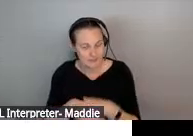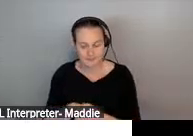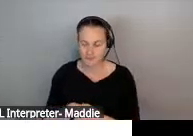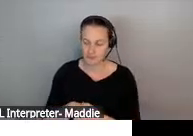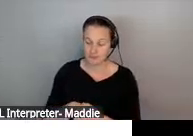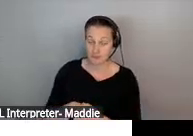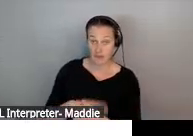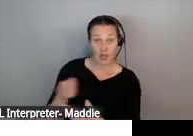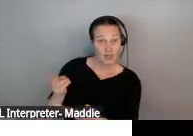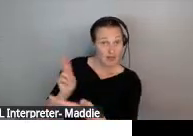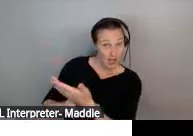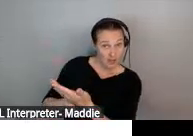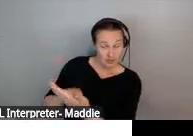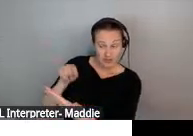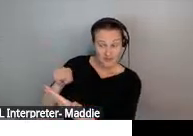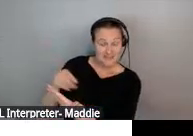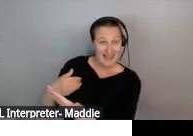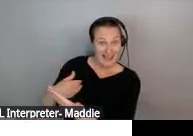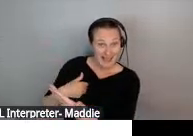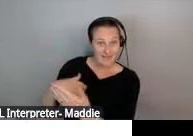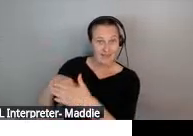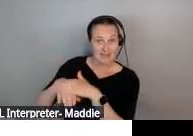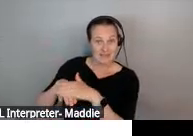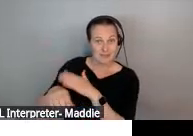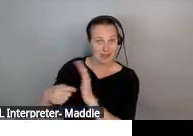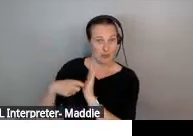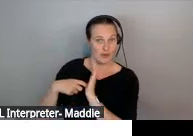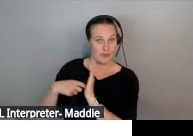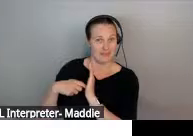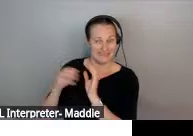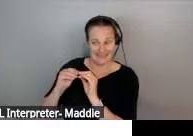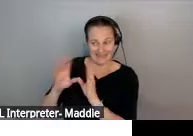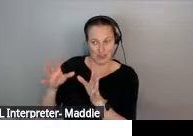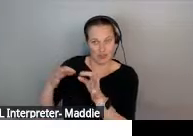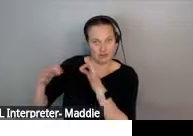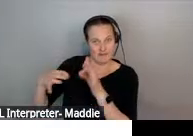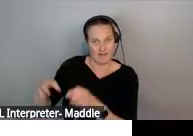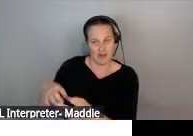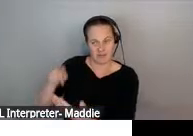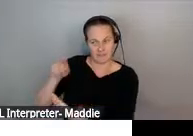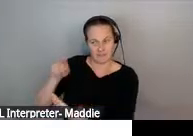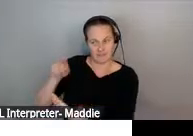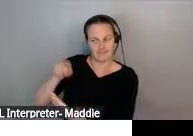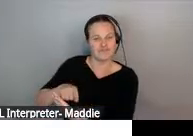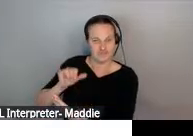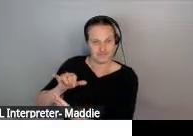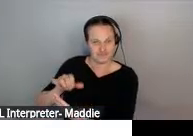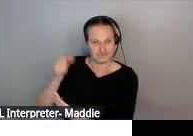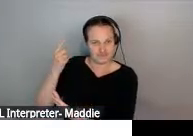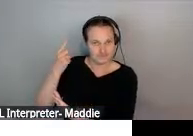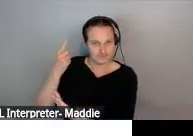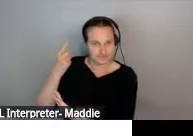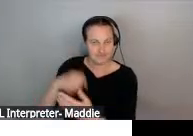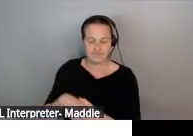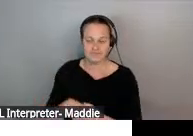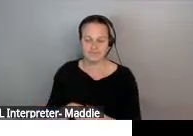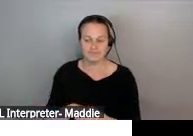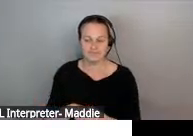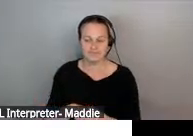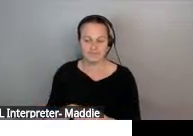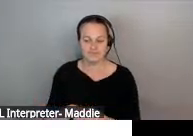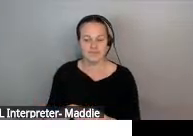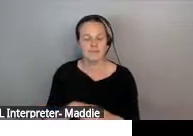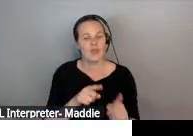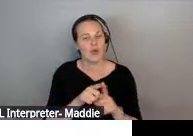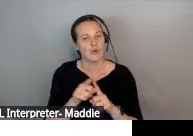embed accessibility requirements and that they're clearly defined. Um, and then you're requiring evidence